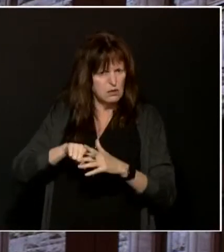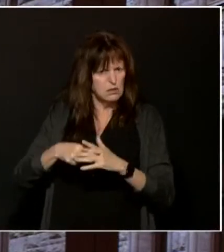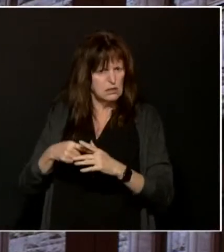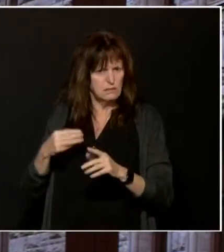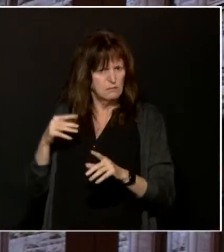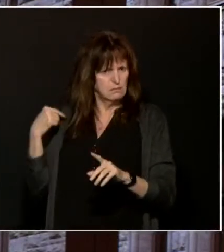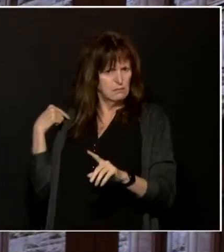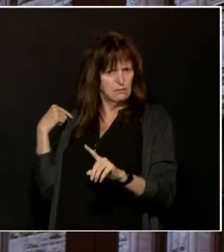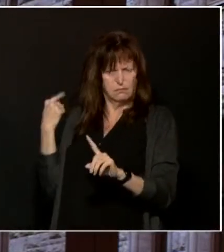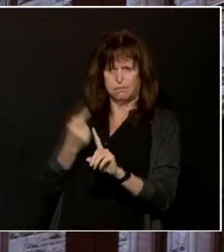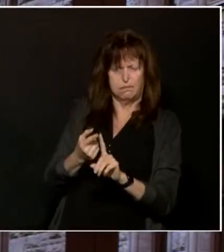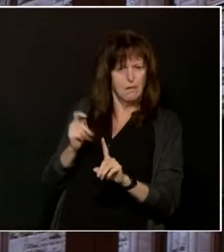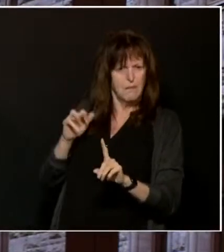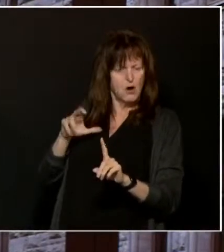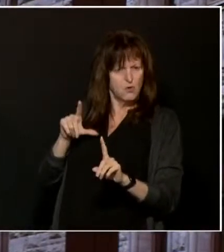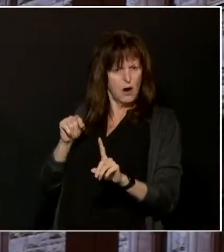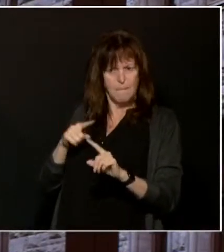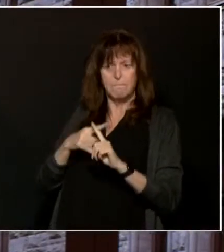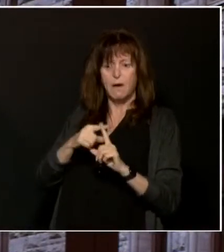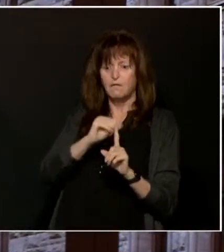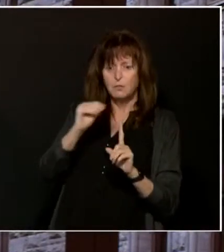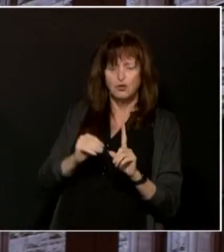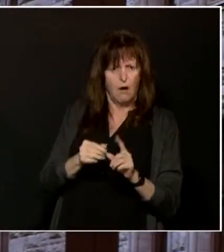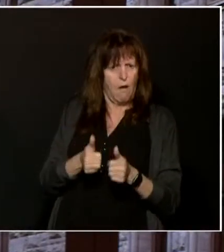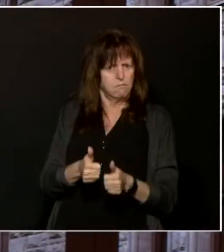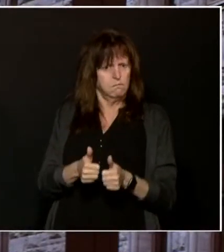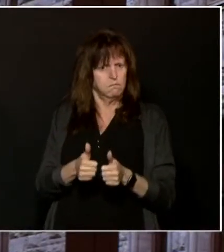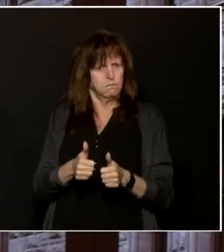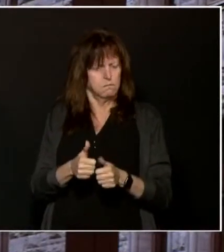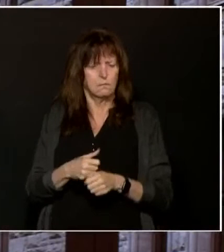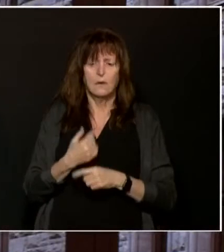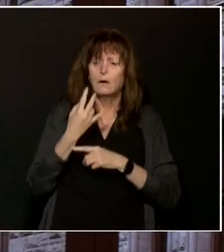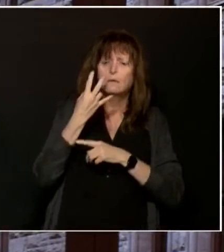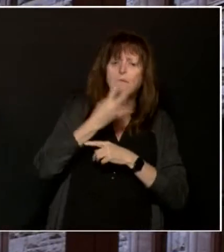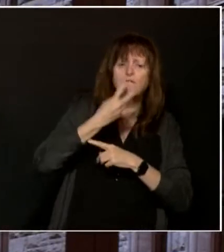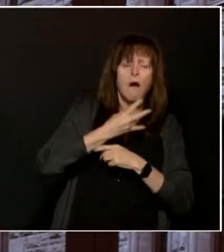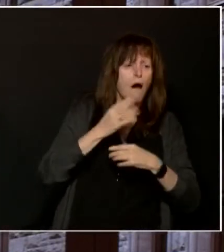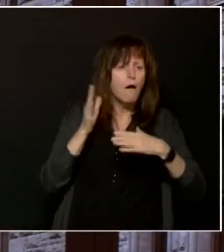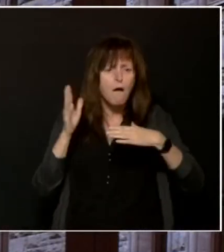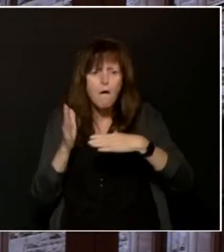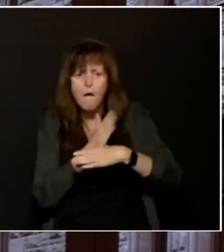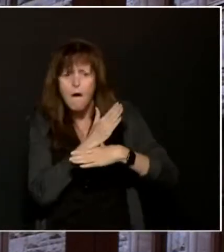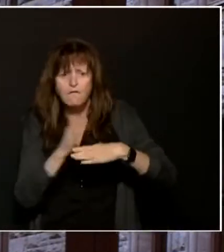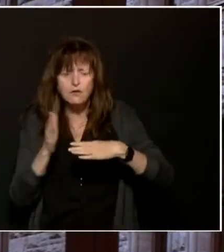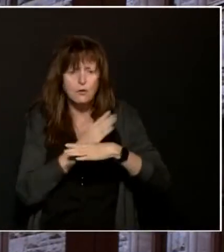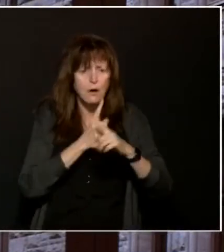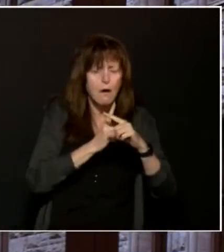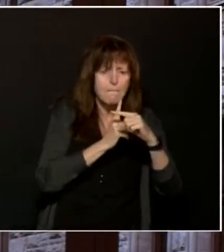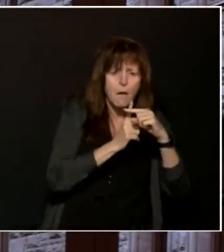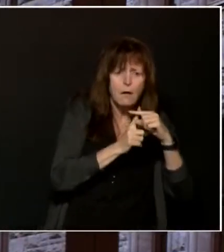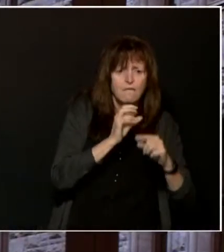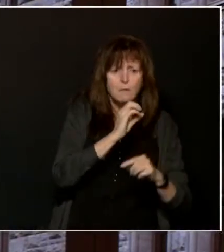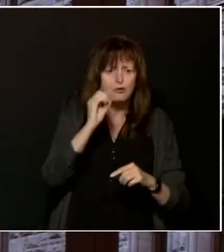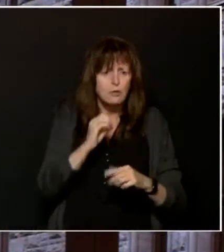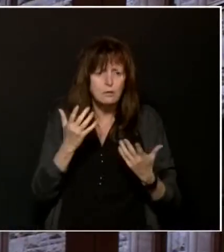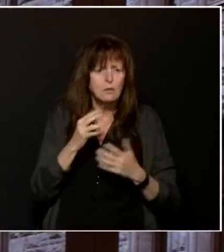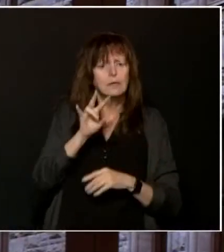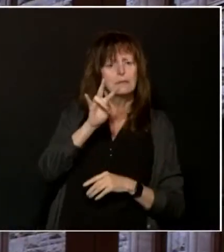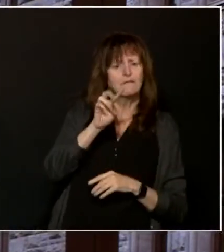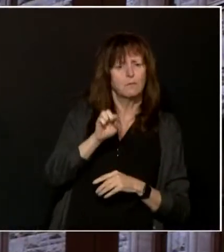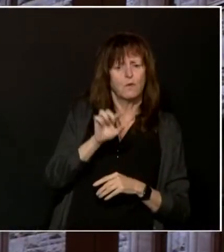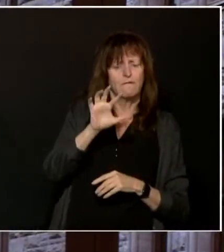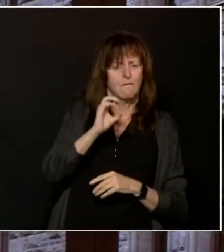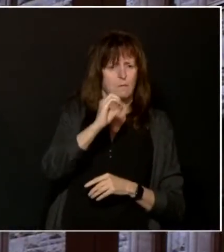The current 7-day average, the percent positivity is 5.5%. That's down from 6.4% a week